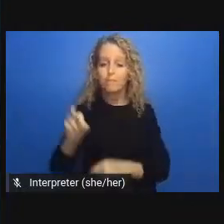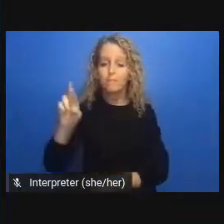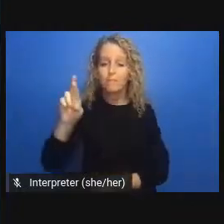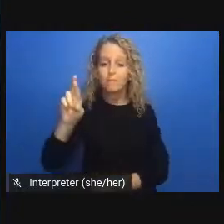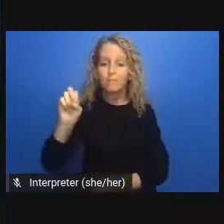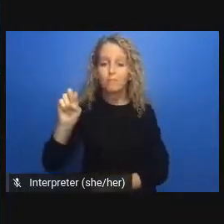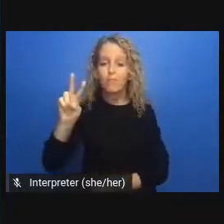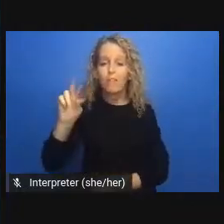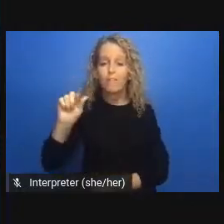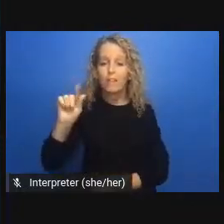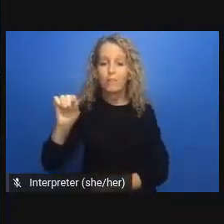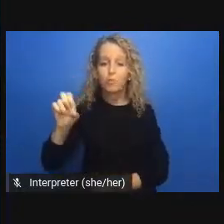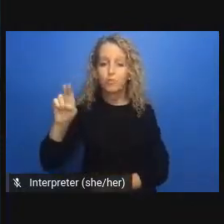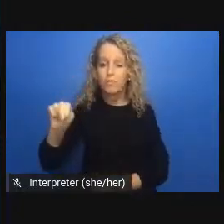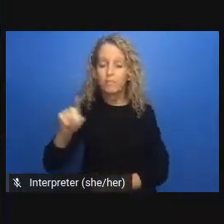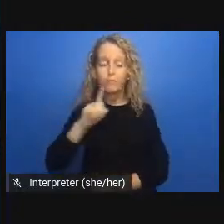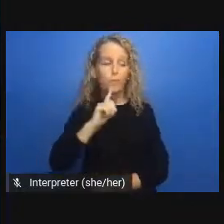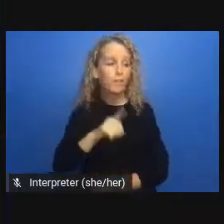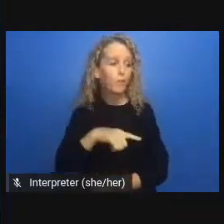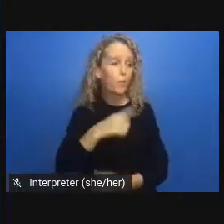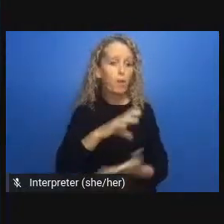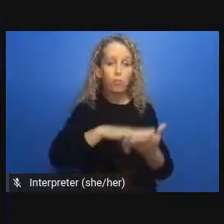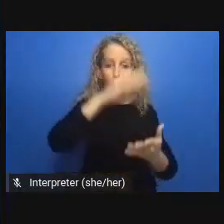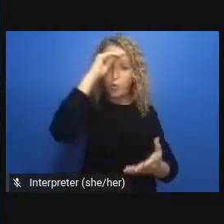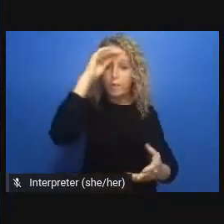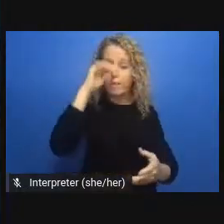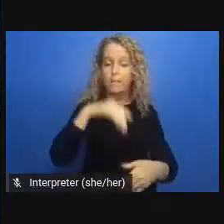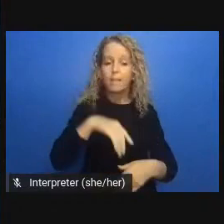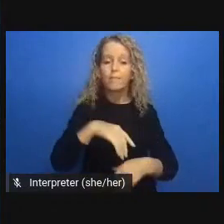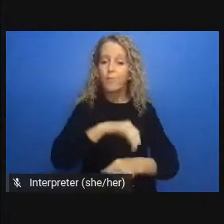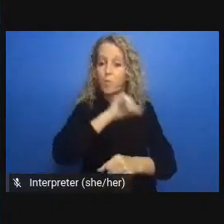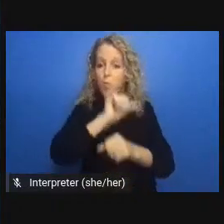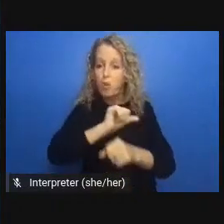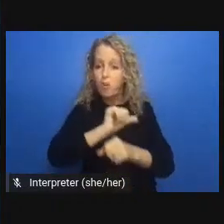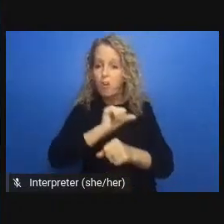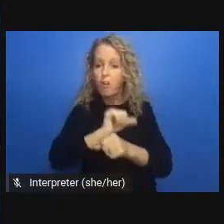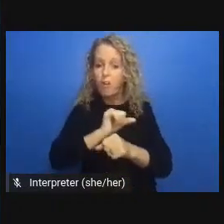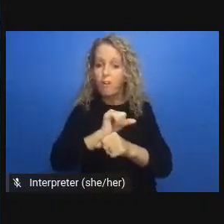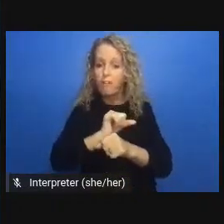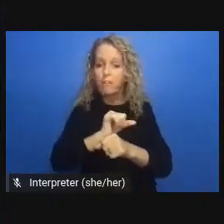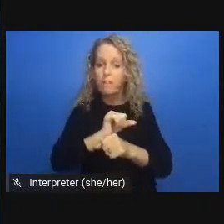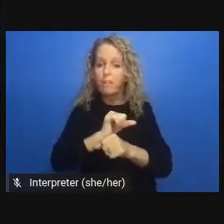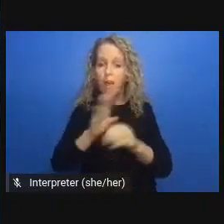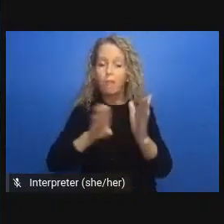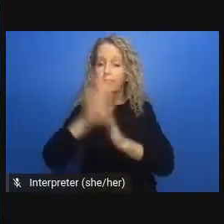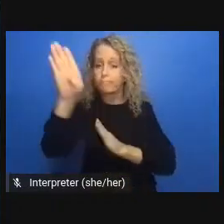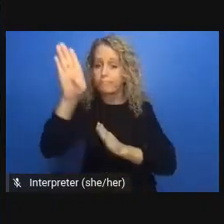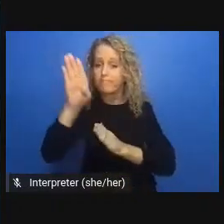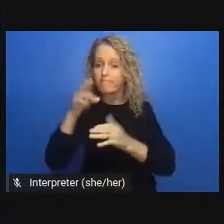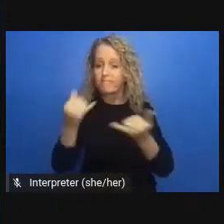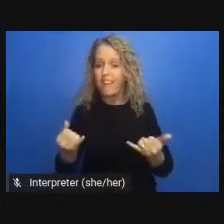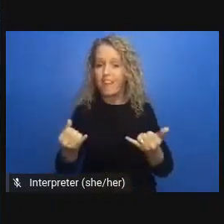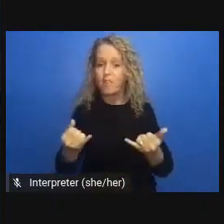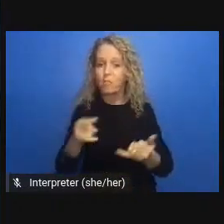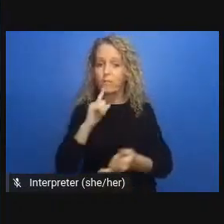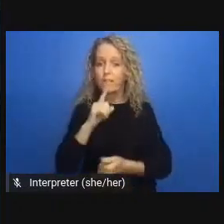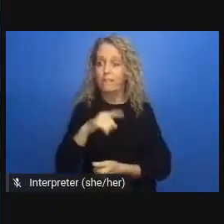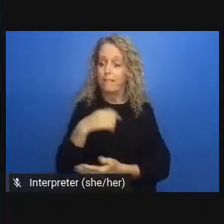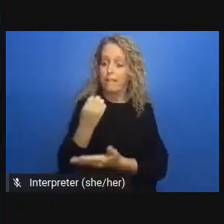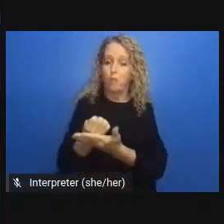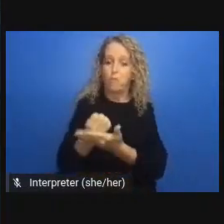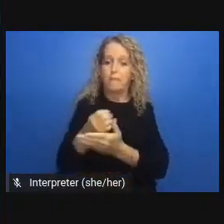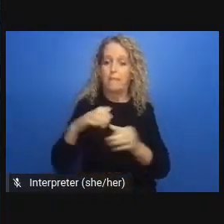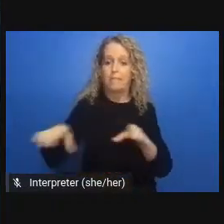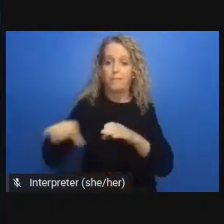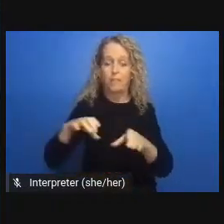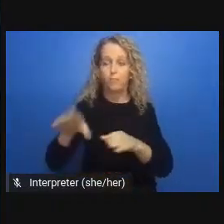learning and work. It's the backdrop for most of the economic activity in the world today, or the growth of economic activity. And it's so important to